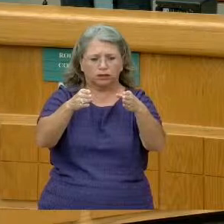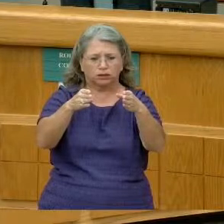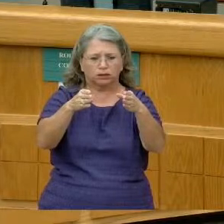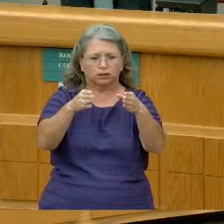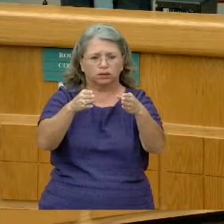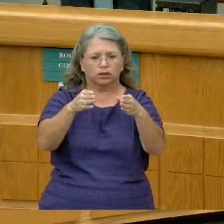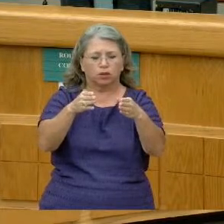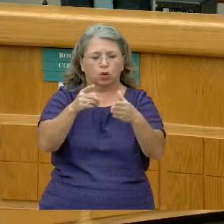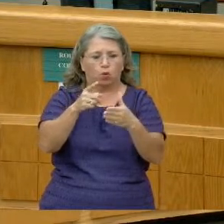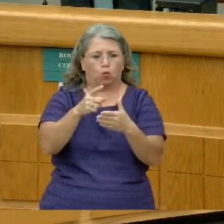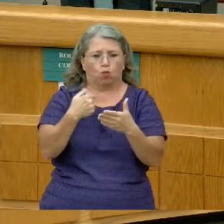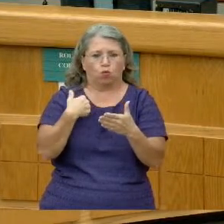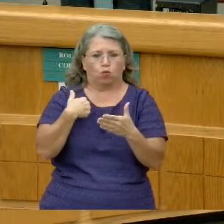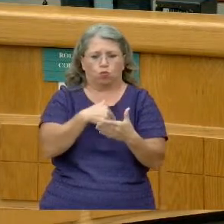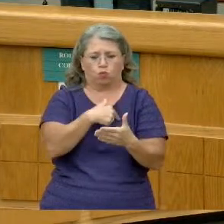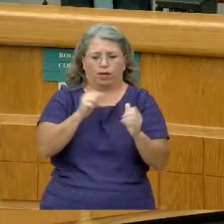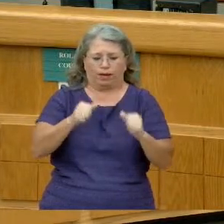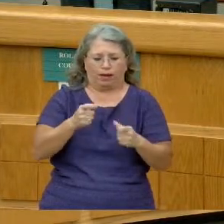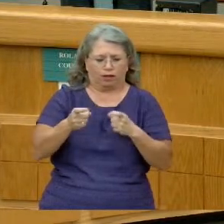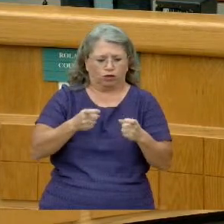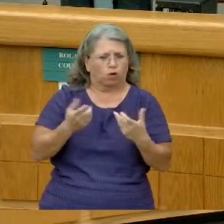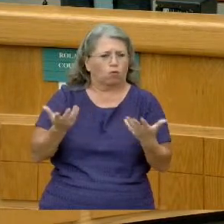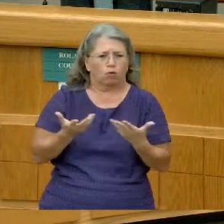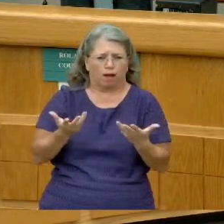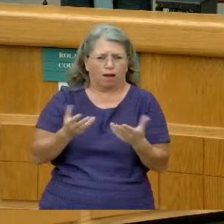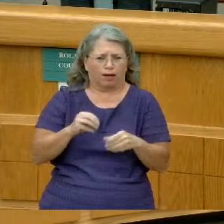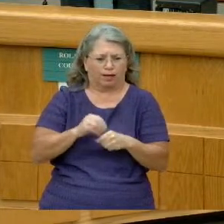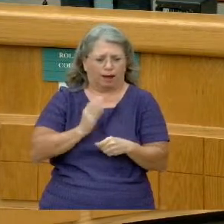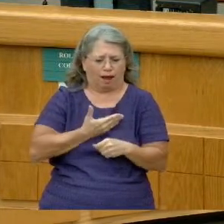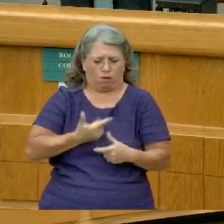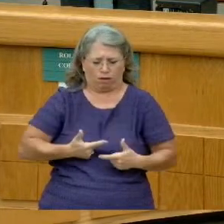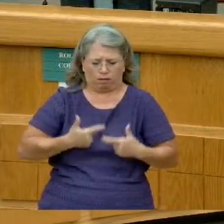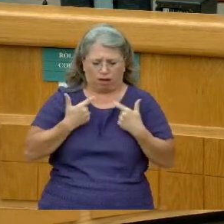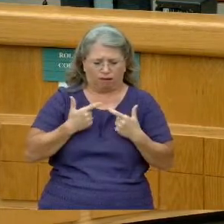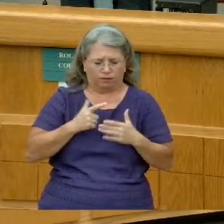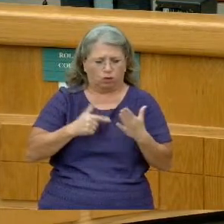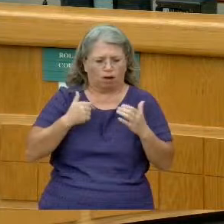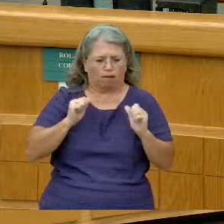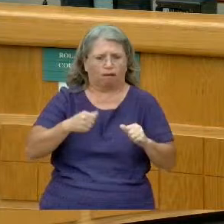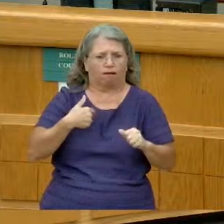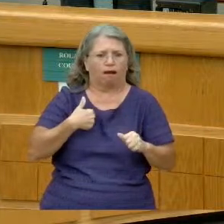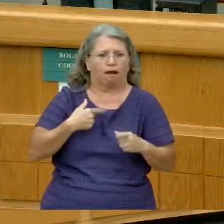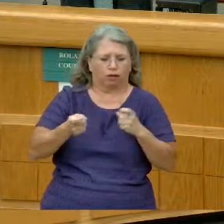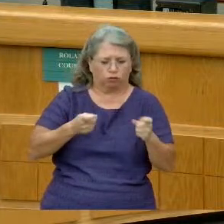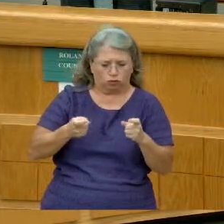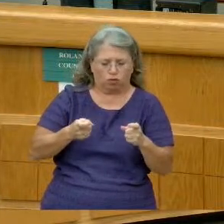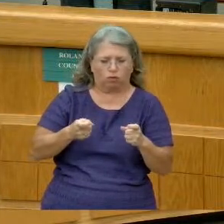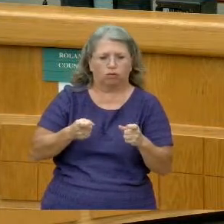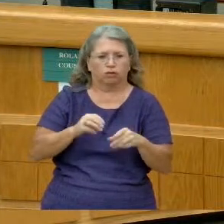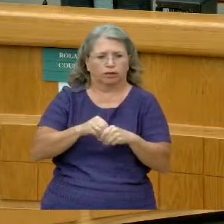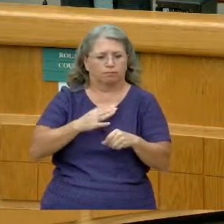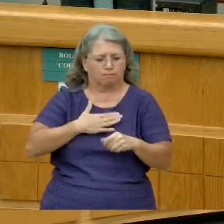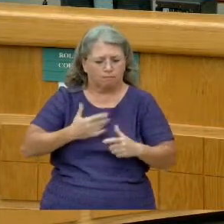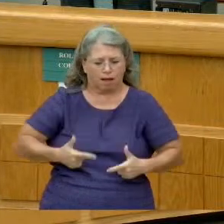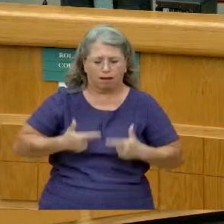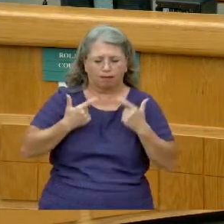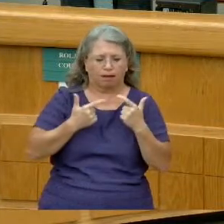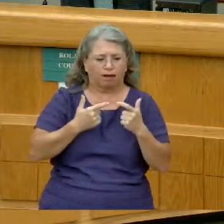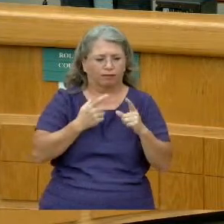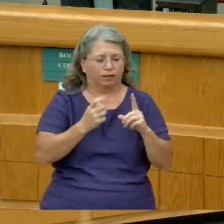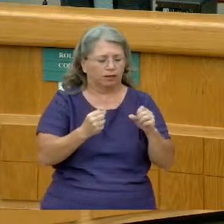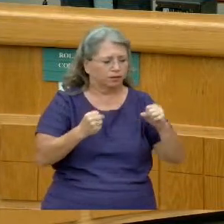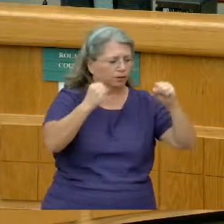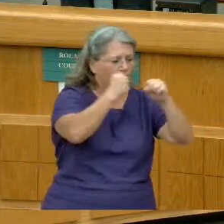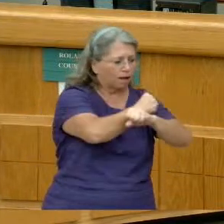can control in our personal lives to combat the spread of coronavirus and to be prepared for